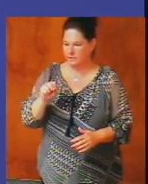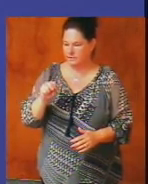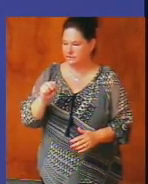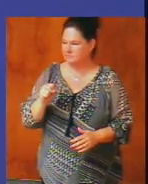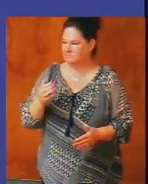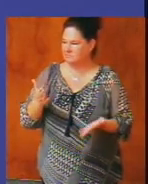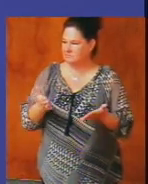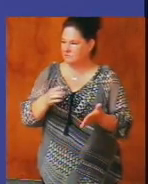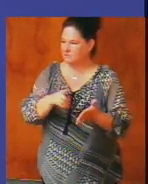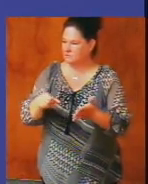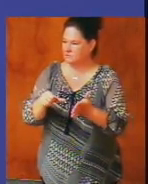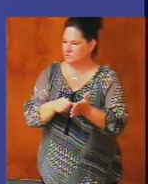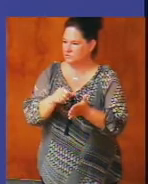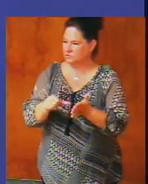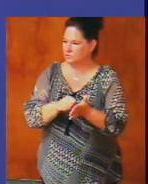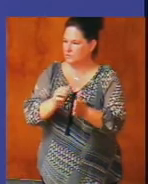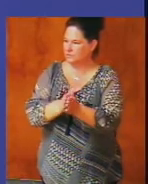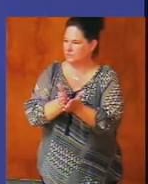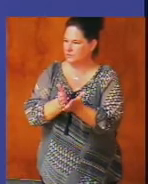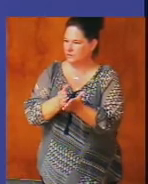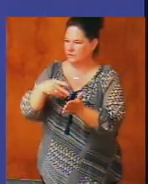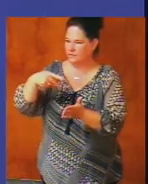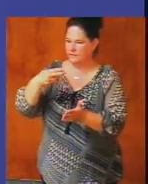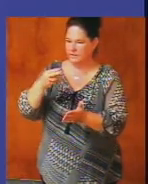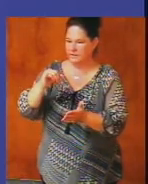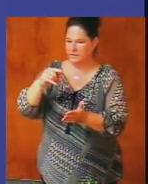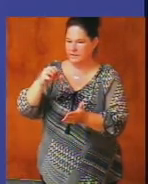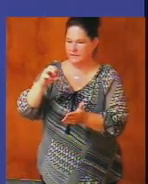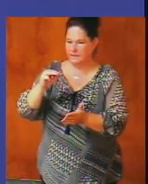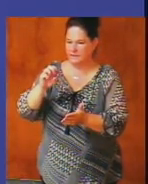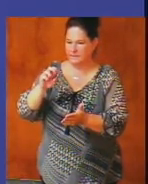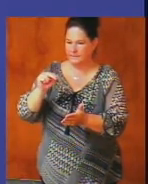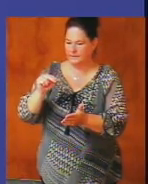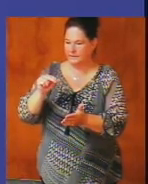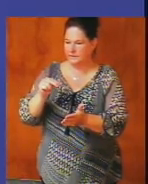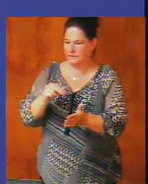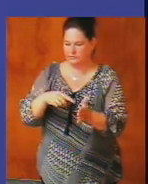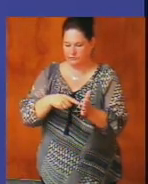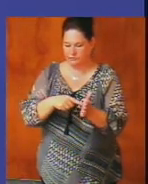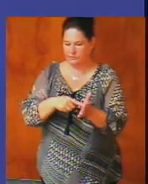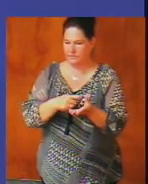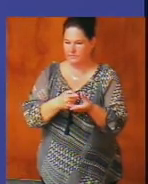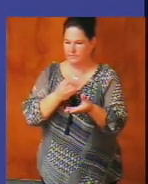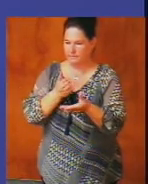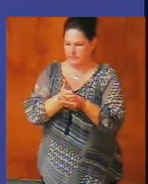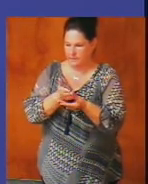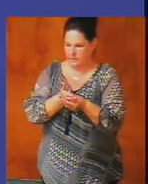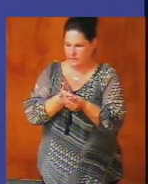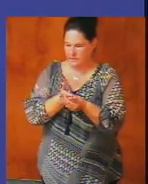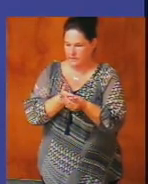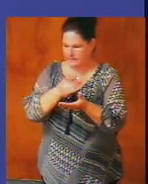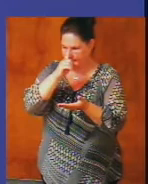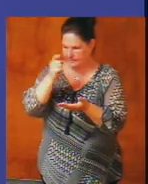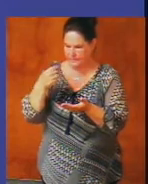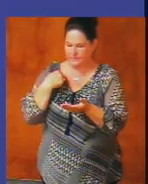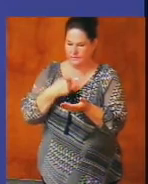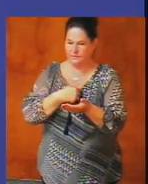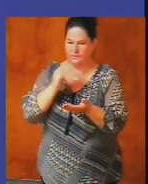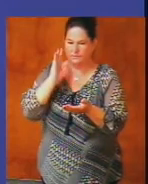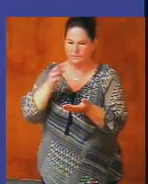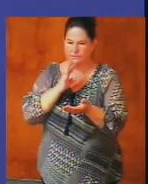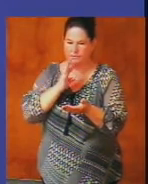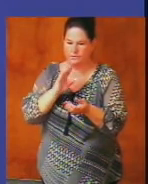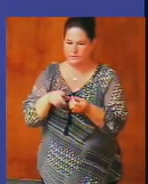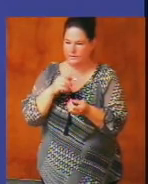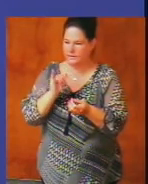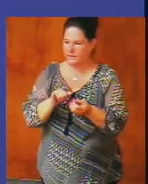You might turn over to the book of Philemon and keep a finger there, because we'll be referring to some things that